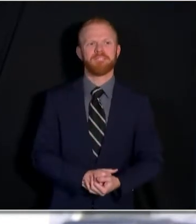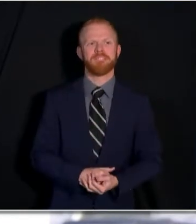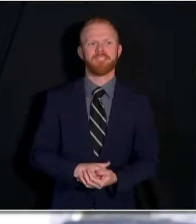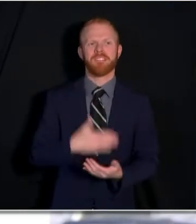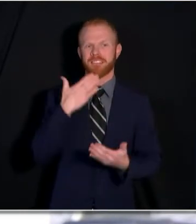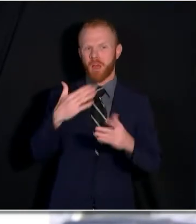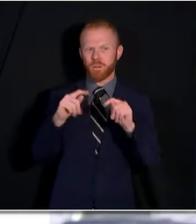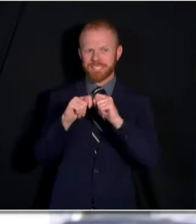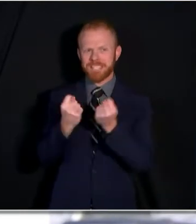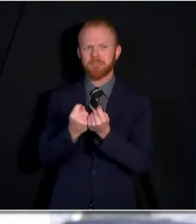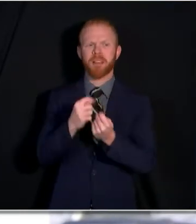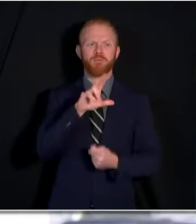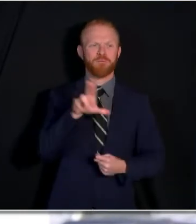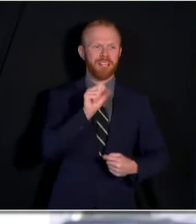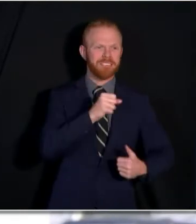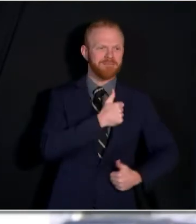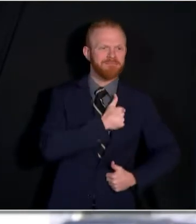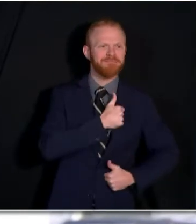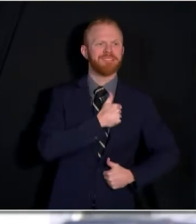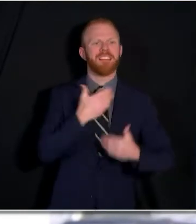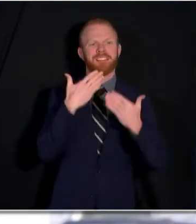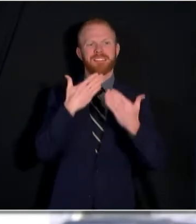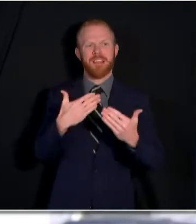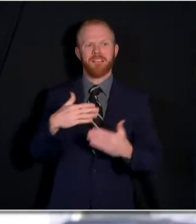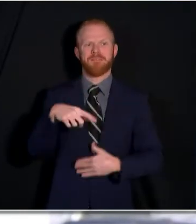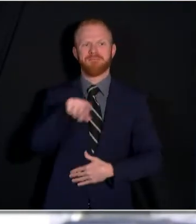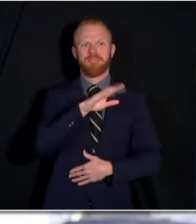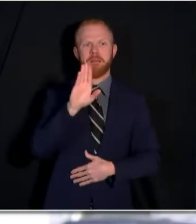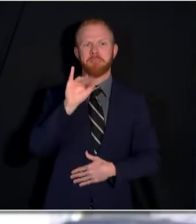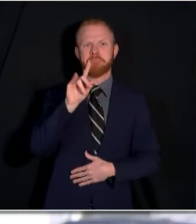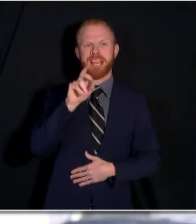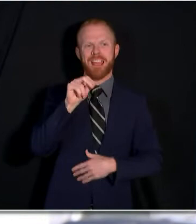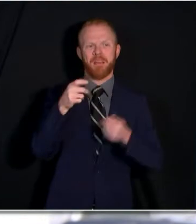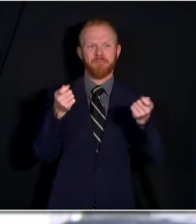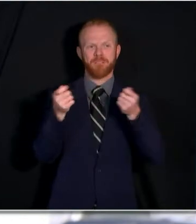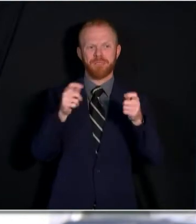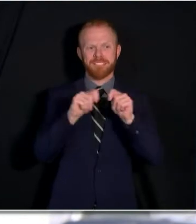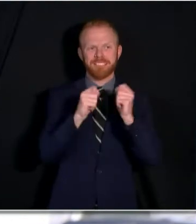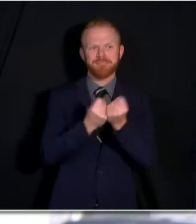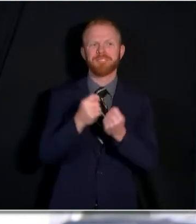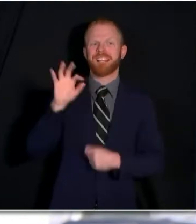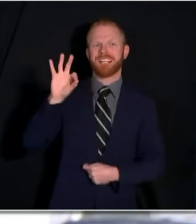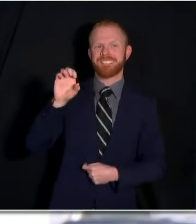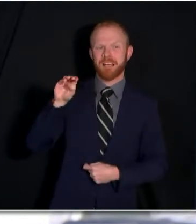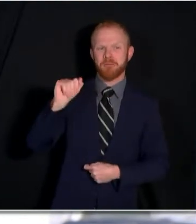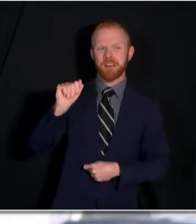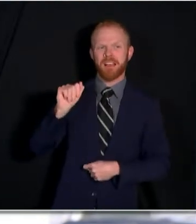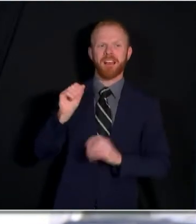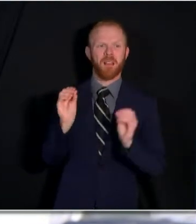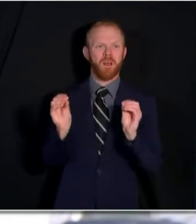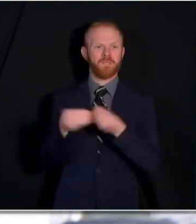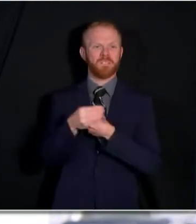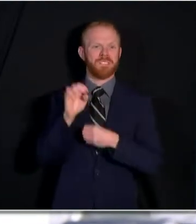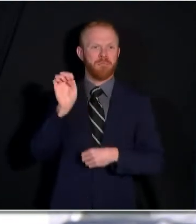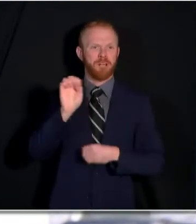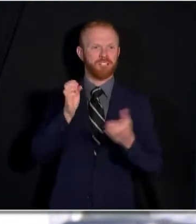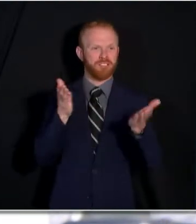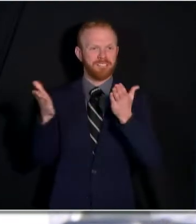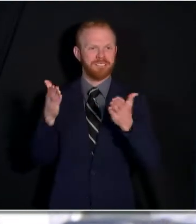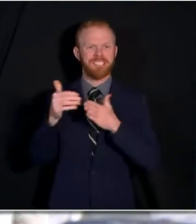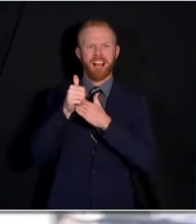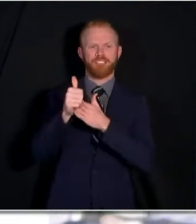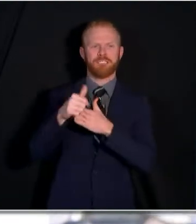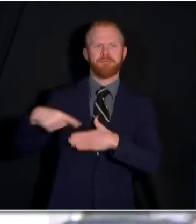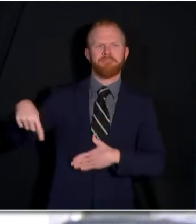U.S. Military, thank the Biden administration, FEMA, our own Office of Emergency Services, thank local leadership, thank each and every